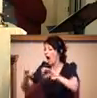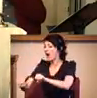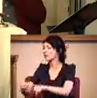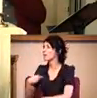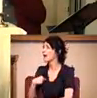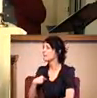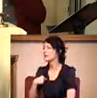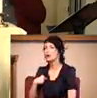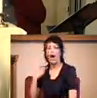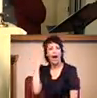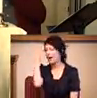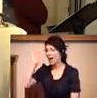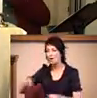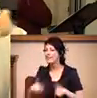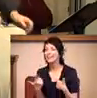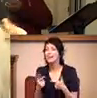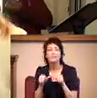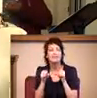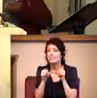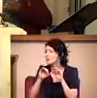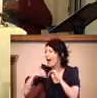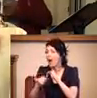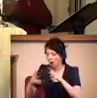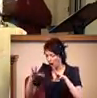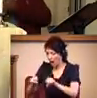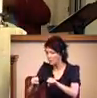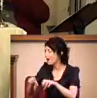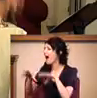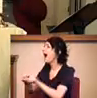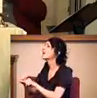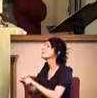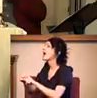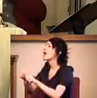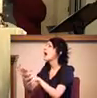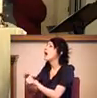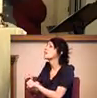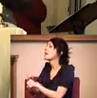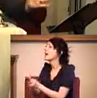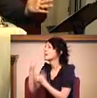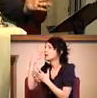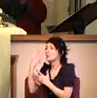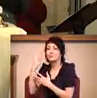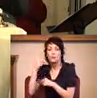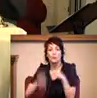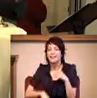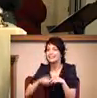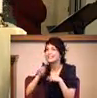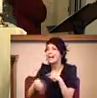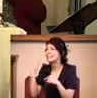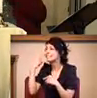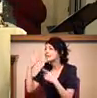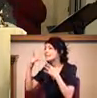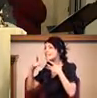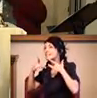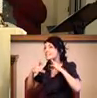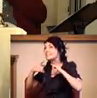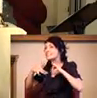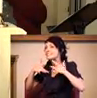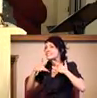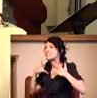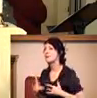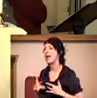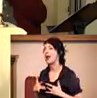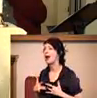don't want to live anymore, occupy me. Occupy me when I see despair, occupy